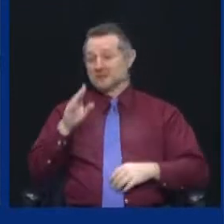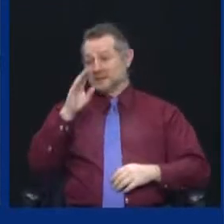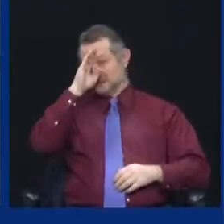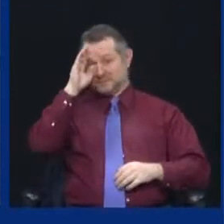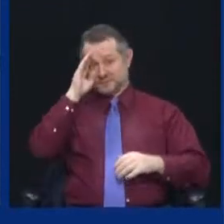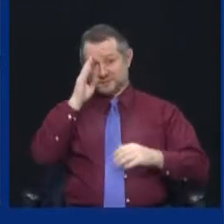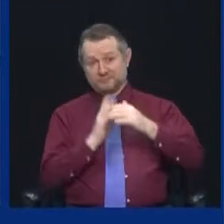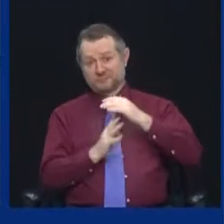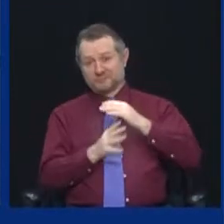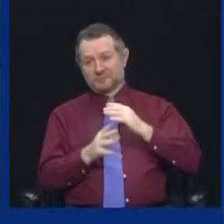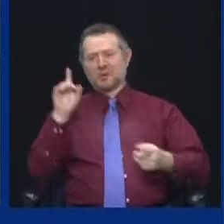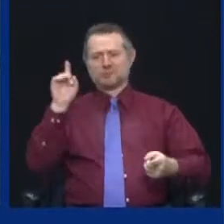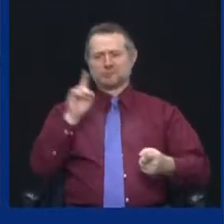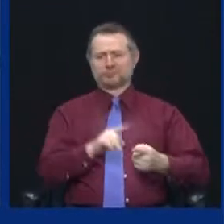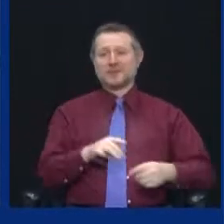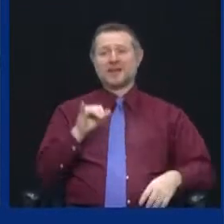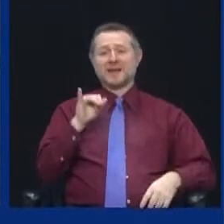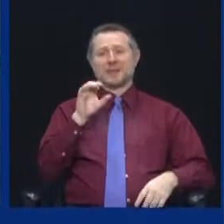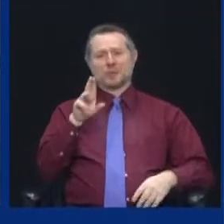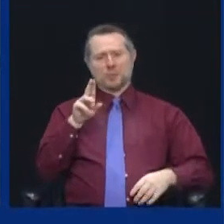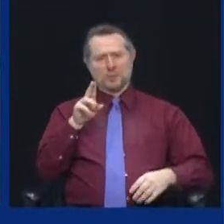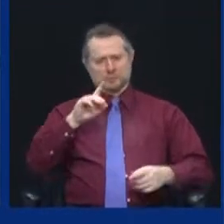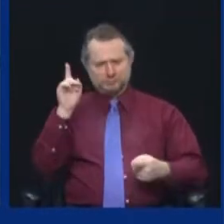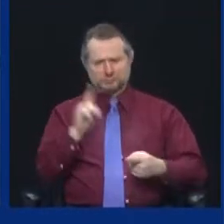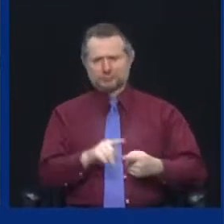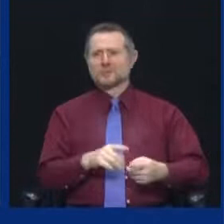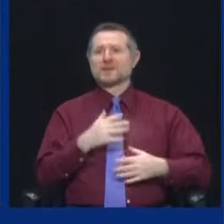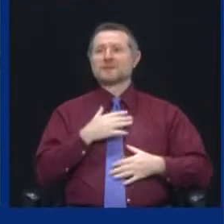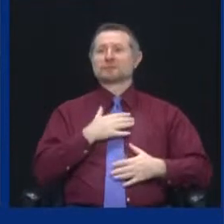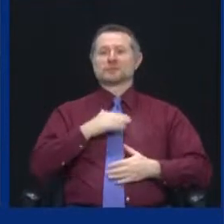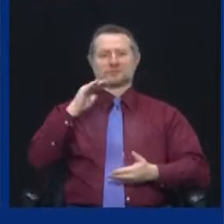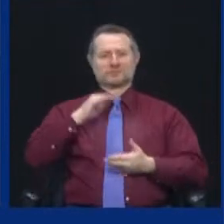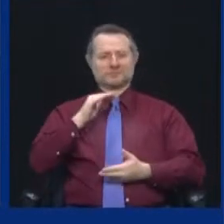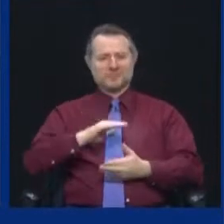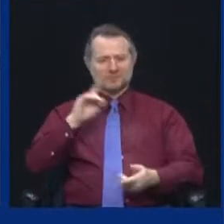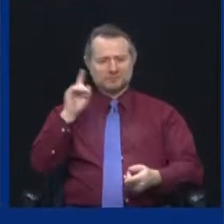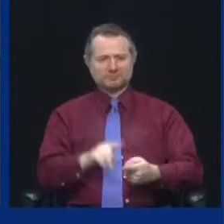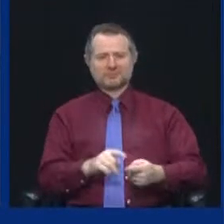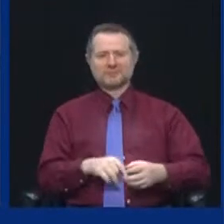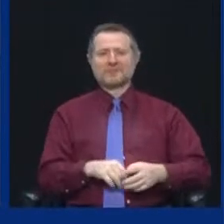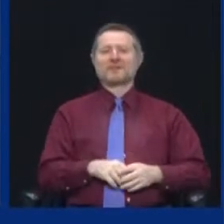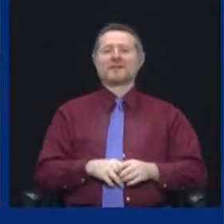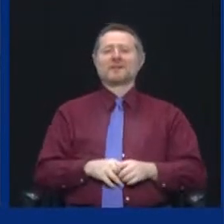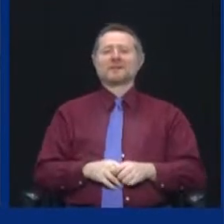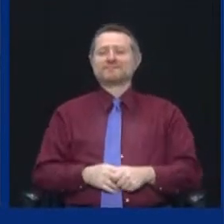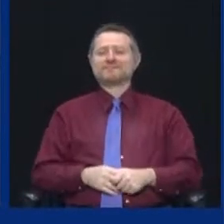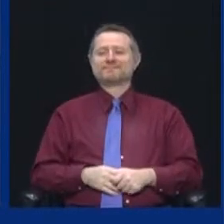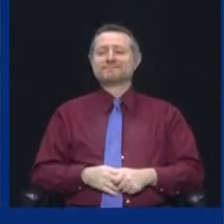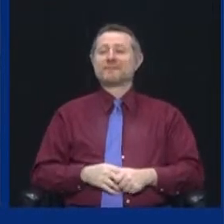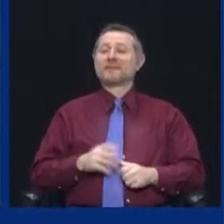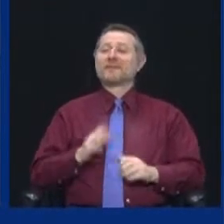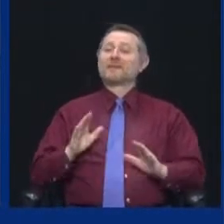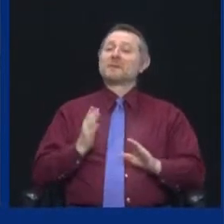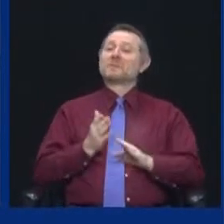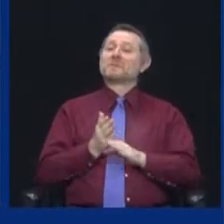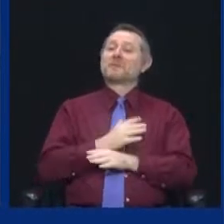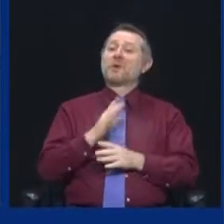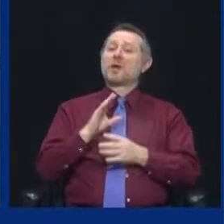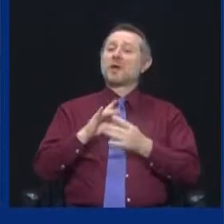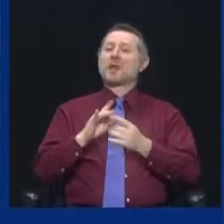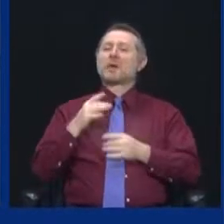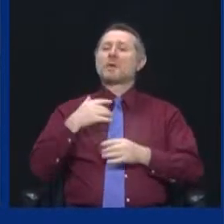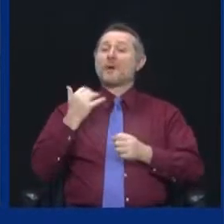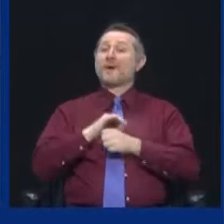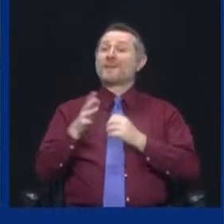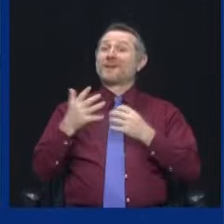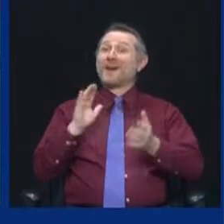Hospitalization rate is down, the ICU rate is down, the intubation rate is down. And before anyone says, well, COVID is